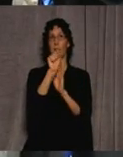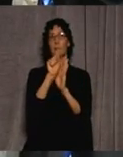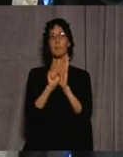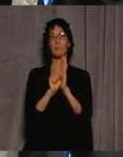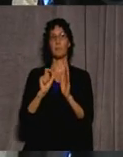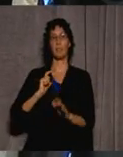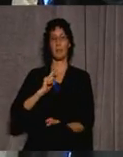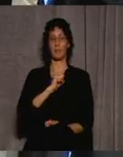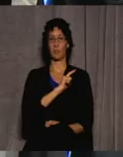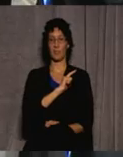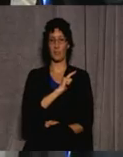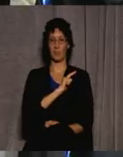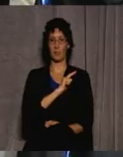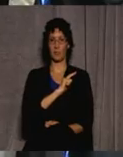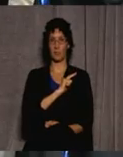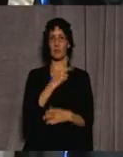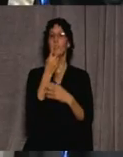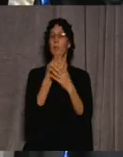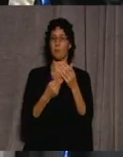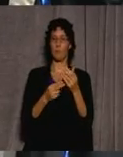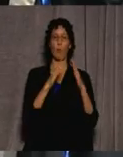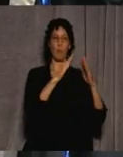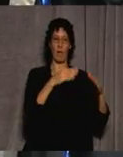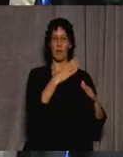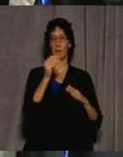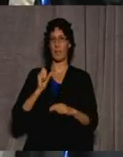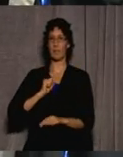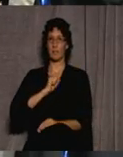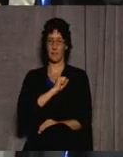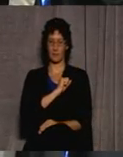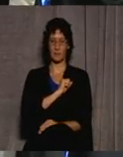Legislature in both the House and the Senate.